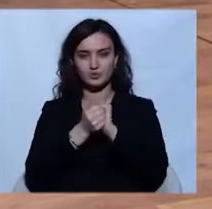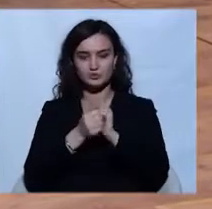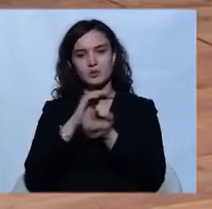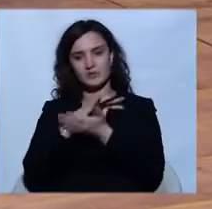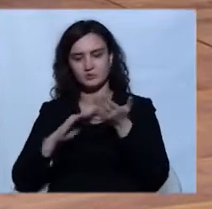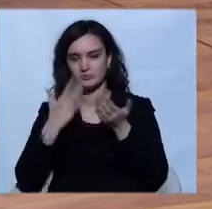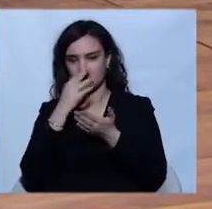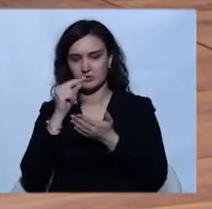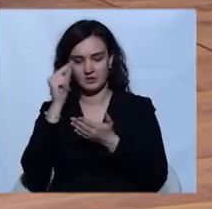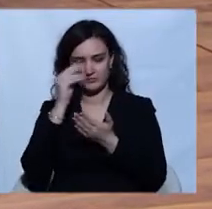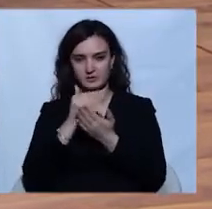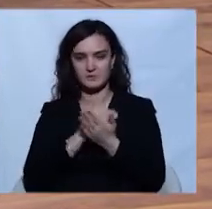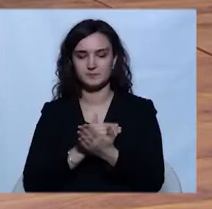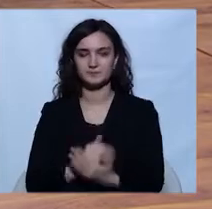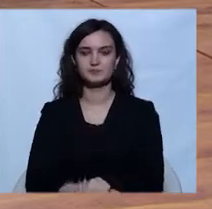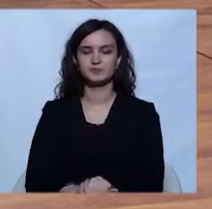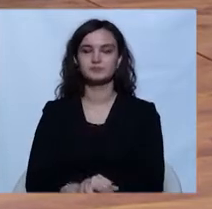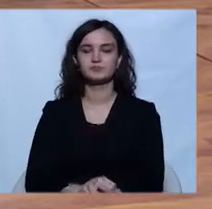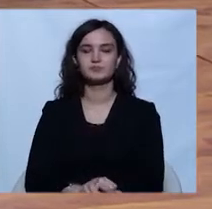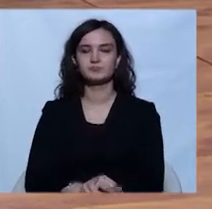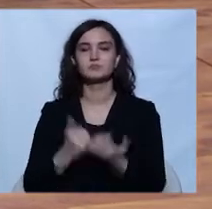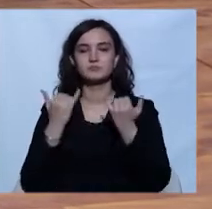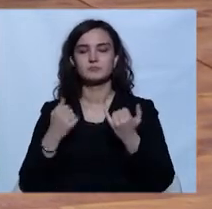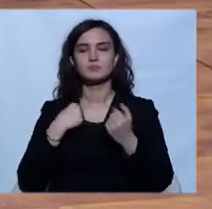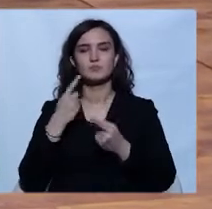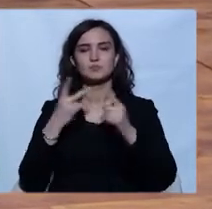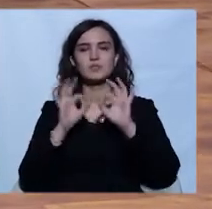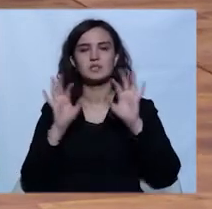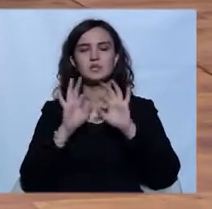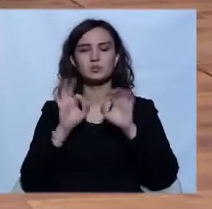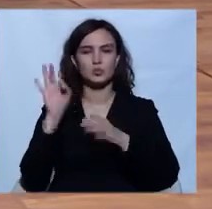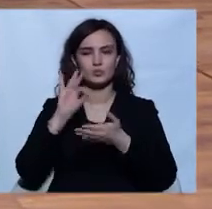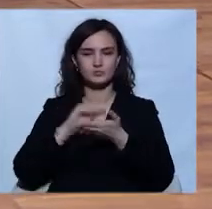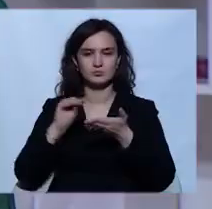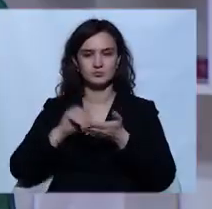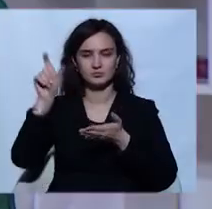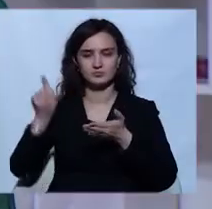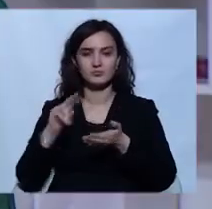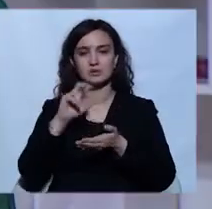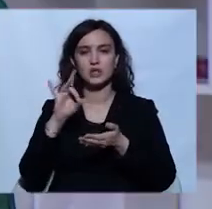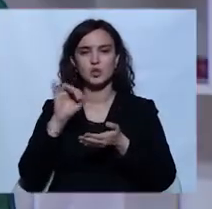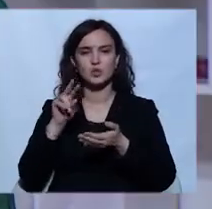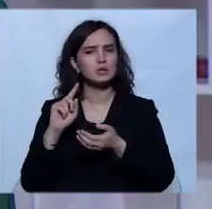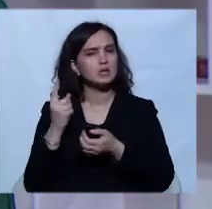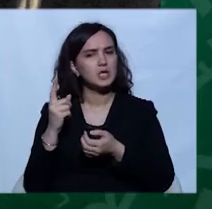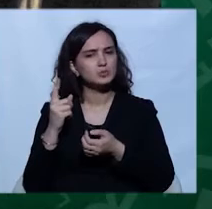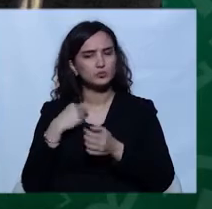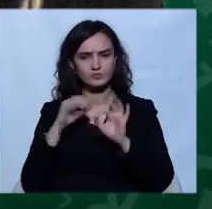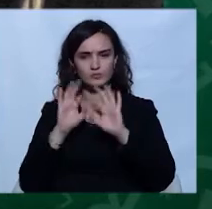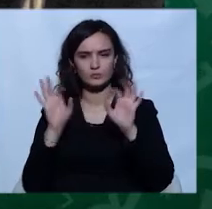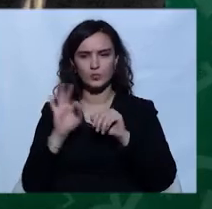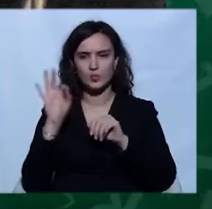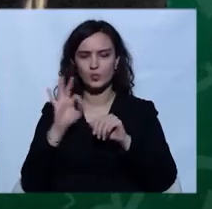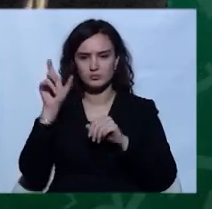our lesson. Now we should talk about the author. Darrell, why do we talk about